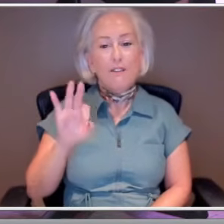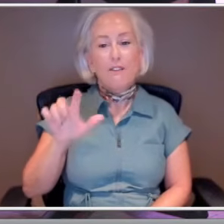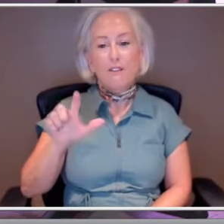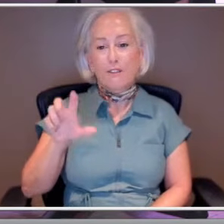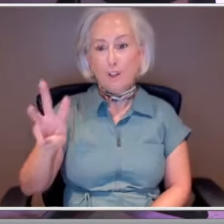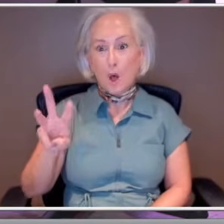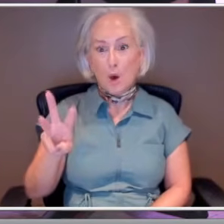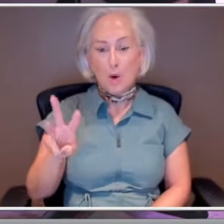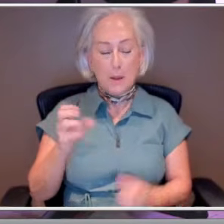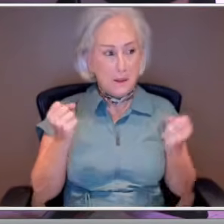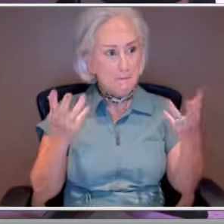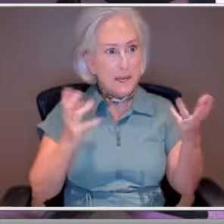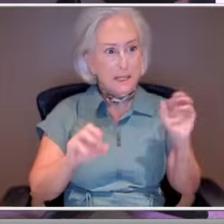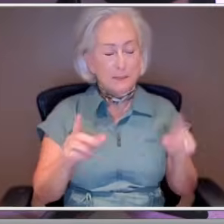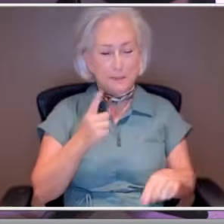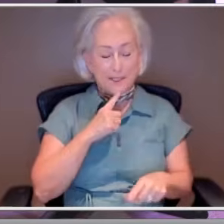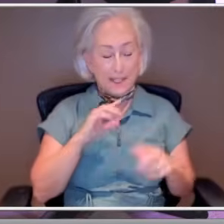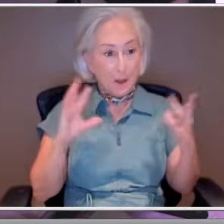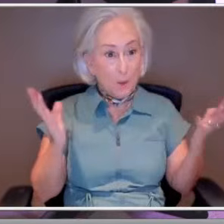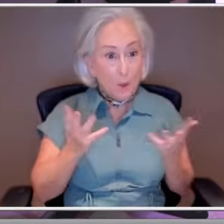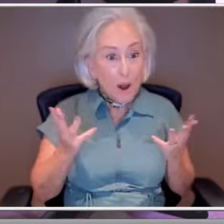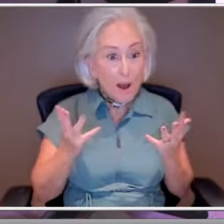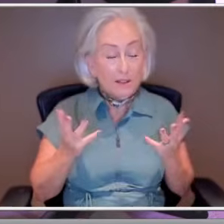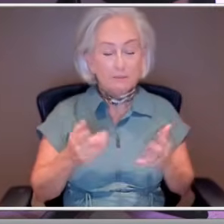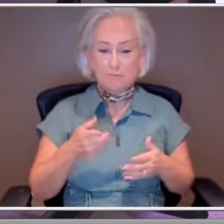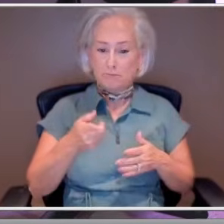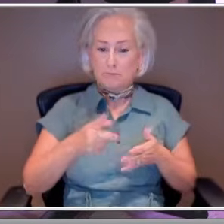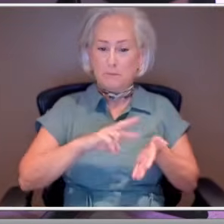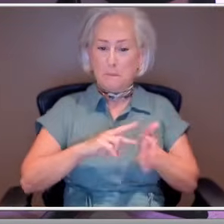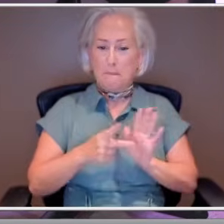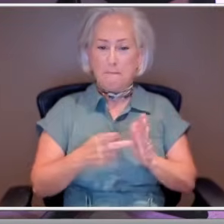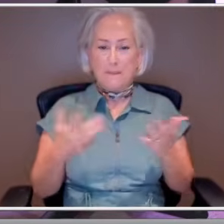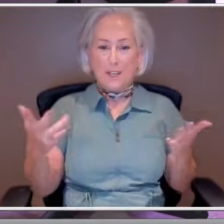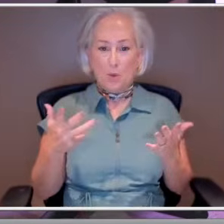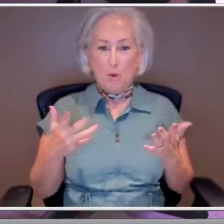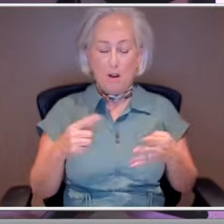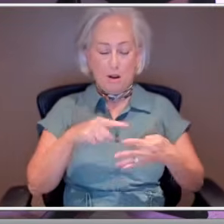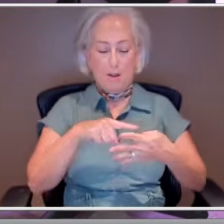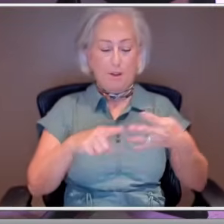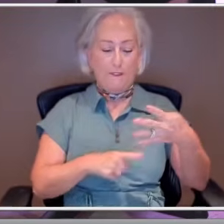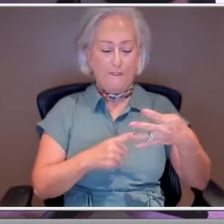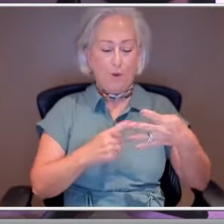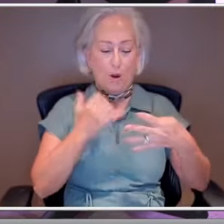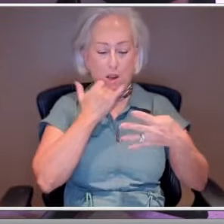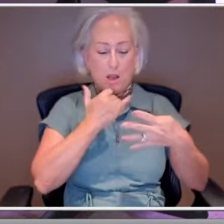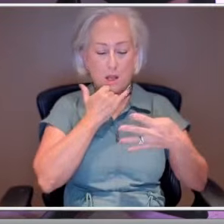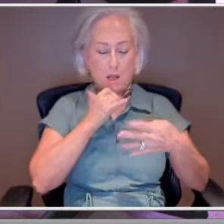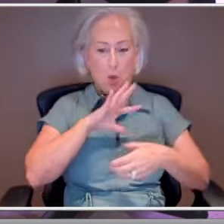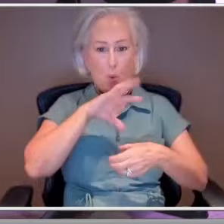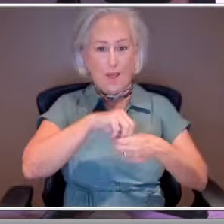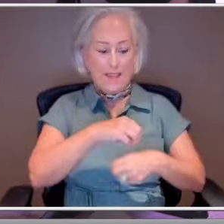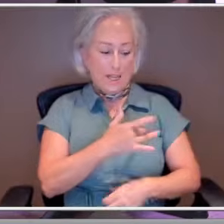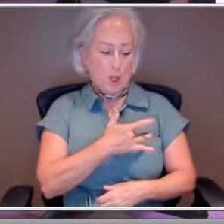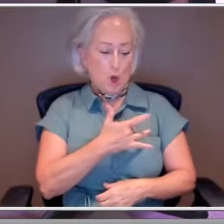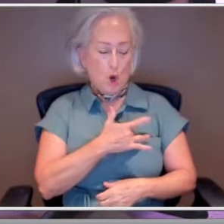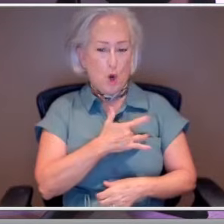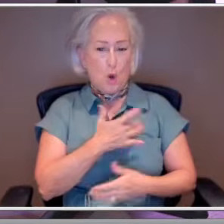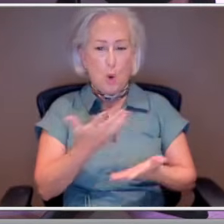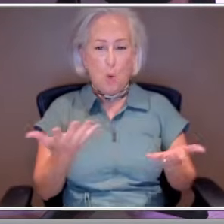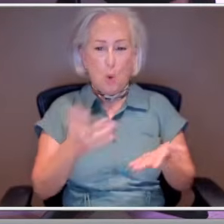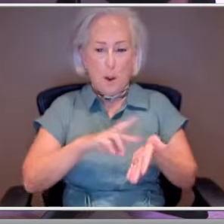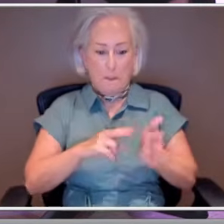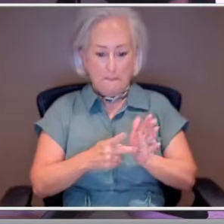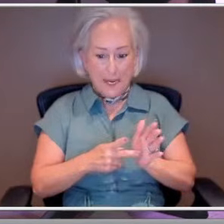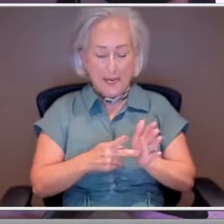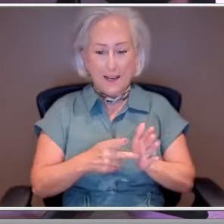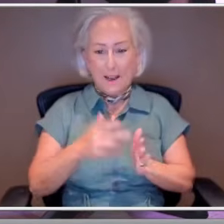what? Can you explain the defects involved, the 4 defects in tetralogy of Fallot, and why it's also called blue